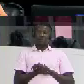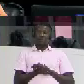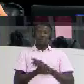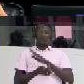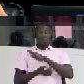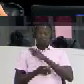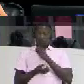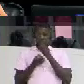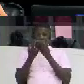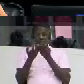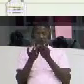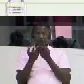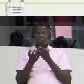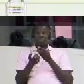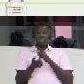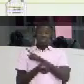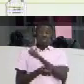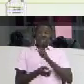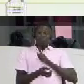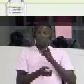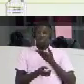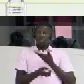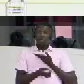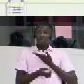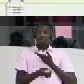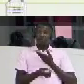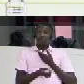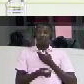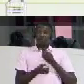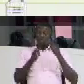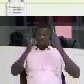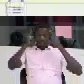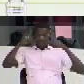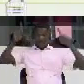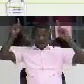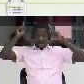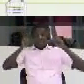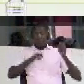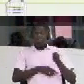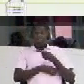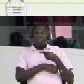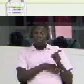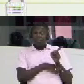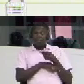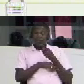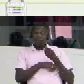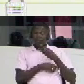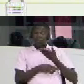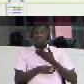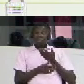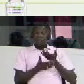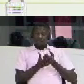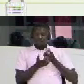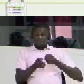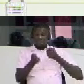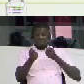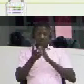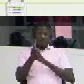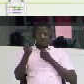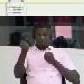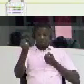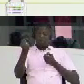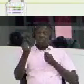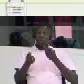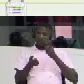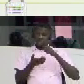also mentioned that they had cowtails, which they held in their hands. Is that correct? waxoon nga tam ñu ngi